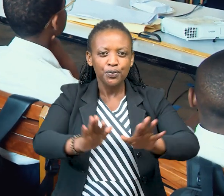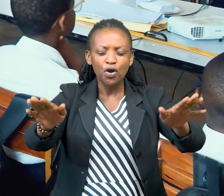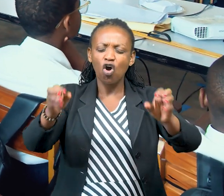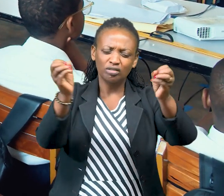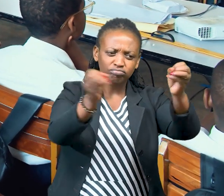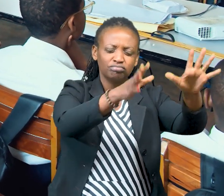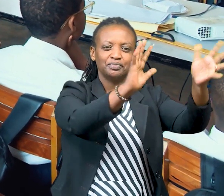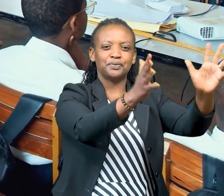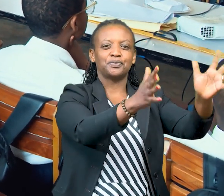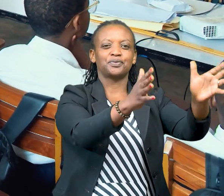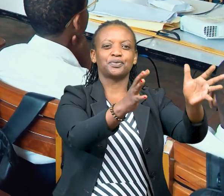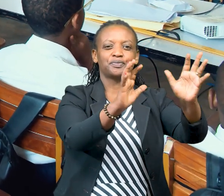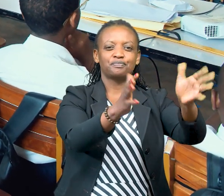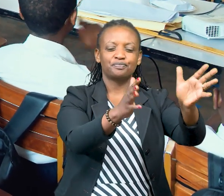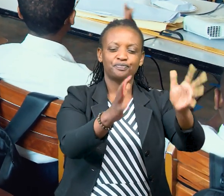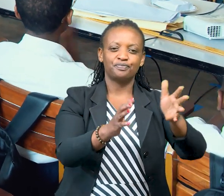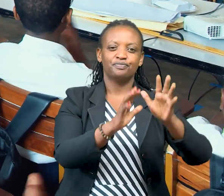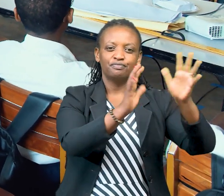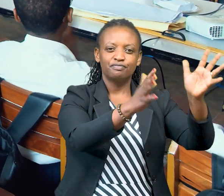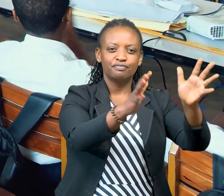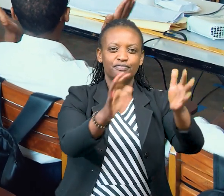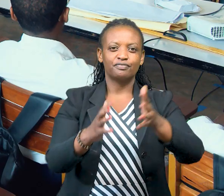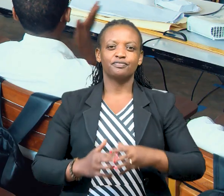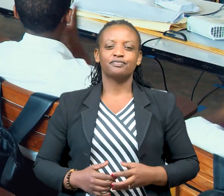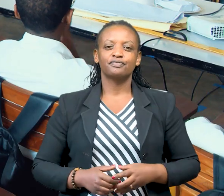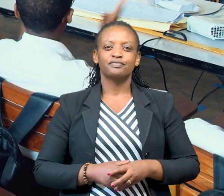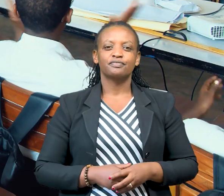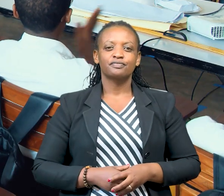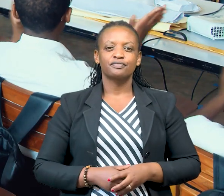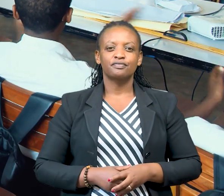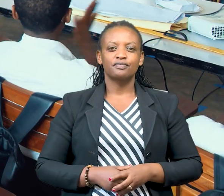Chicken reproduction. Can we clap for her?